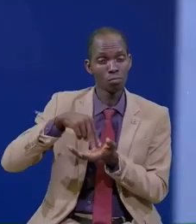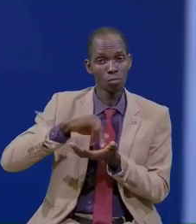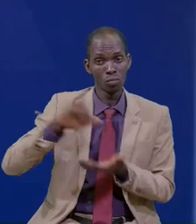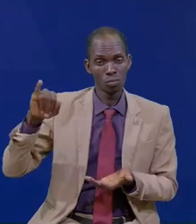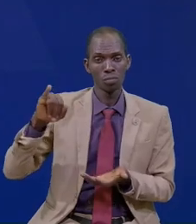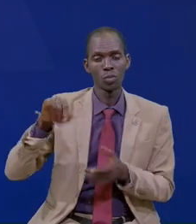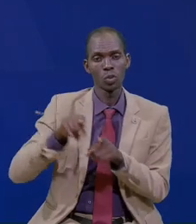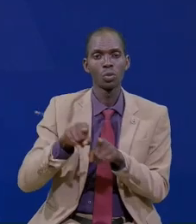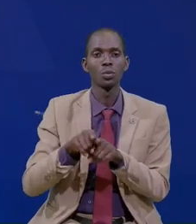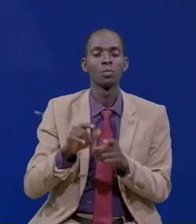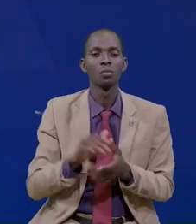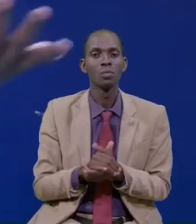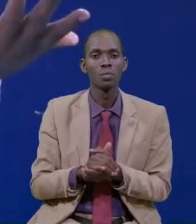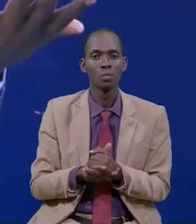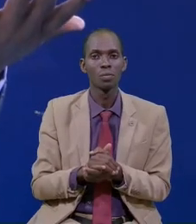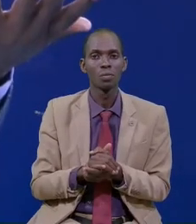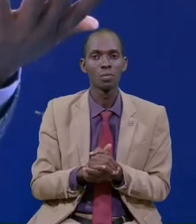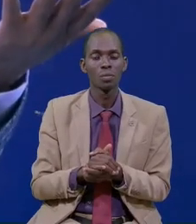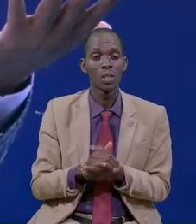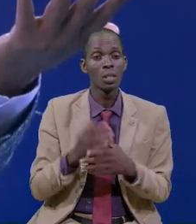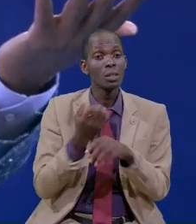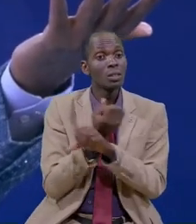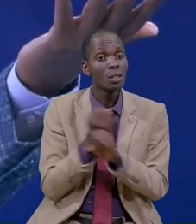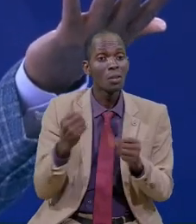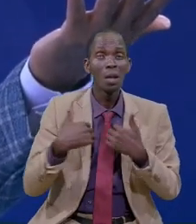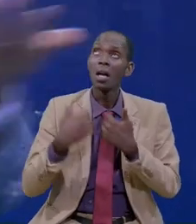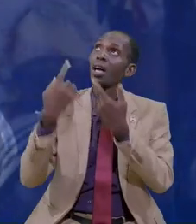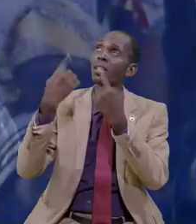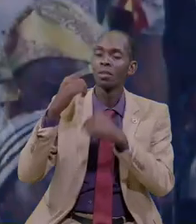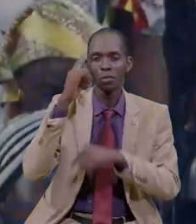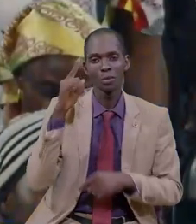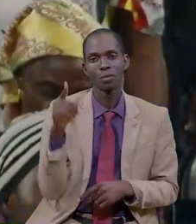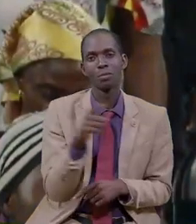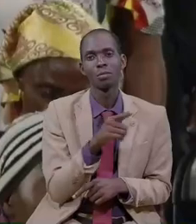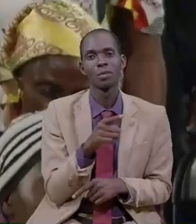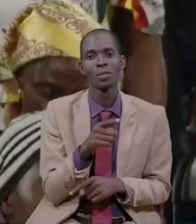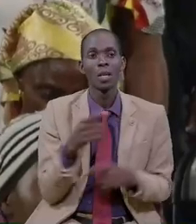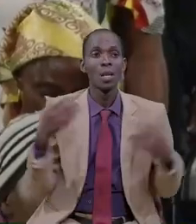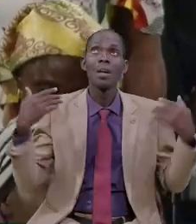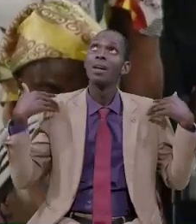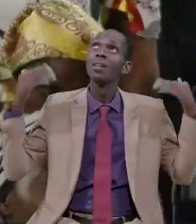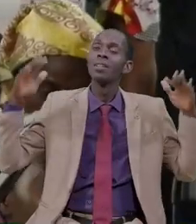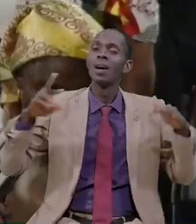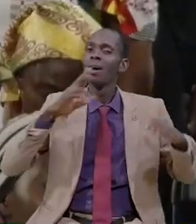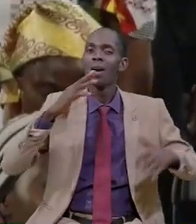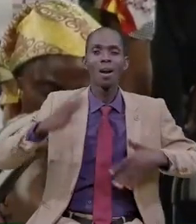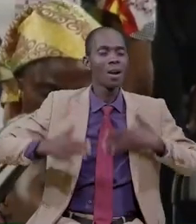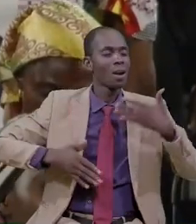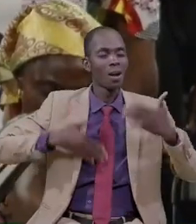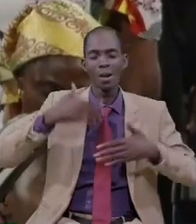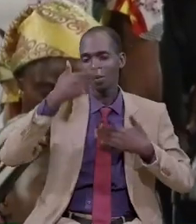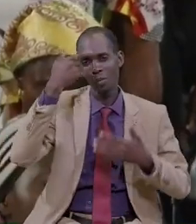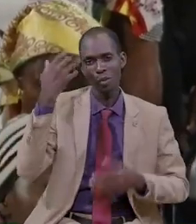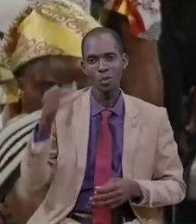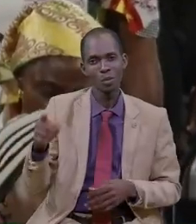stand up. Je veux que vous mettez debout. Salvation has come. Le salut est venu. Angels are rejoicing. Les anges se réjouissent en votre